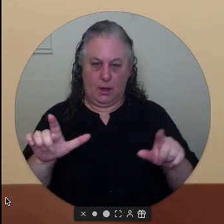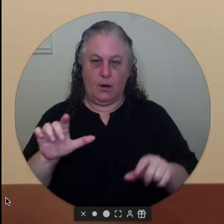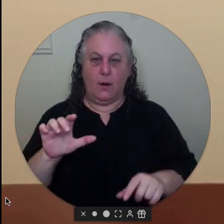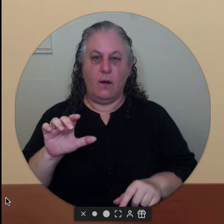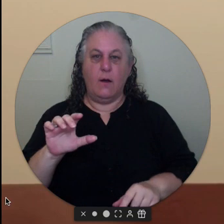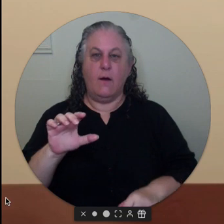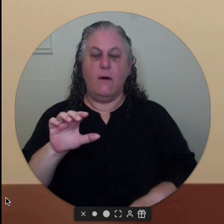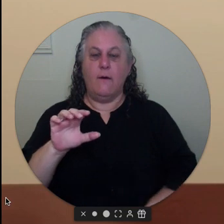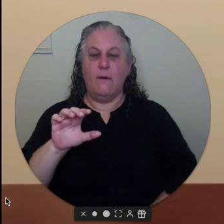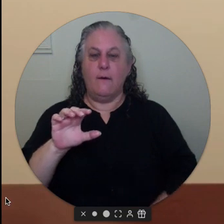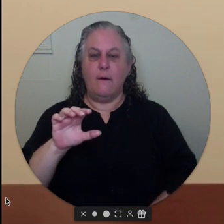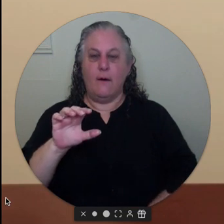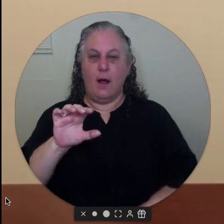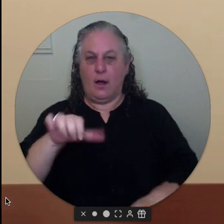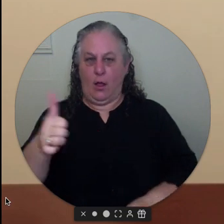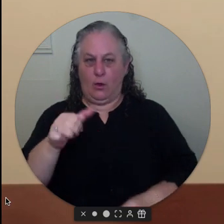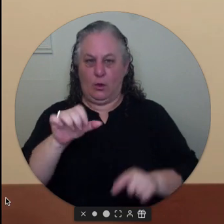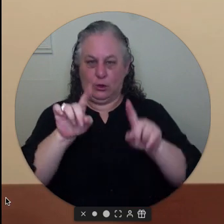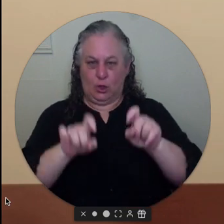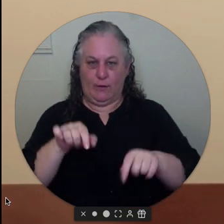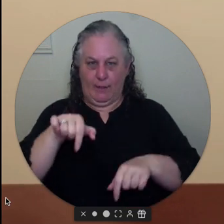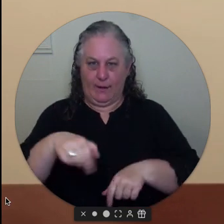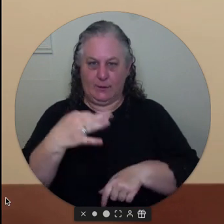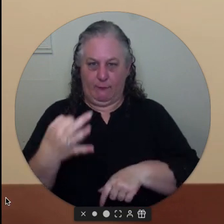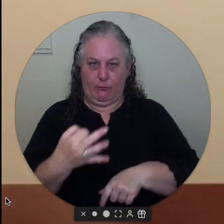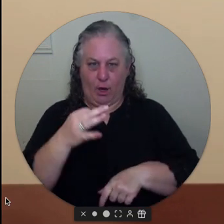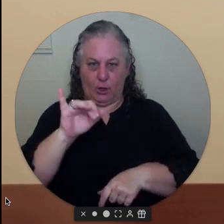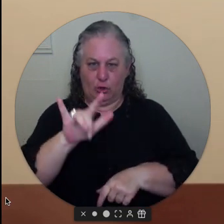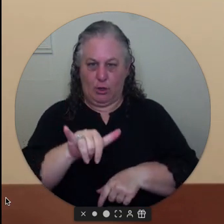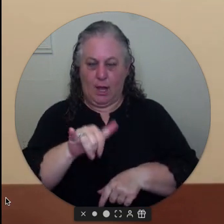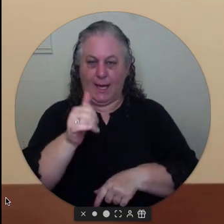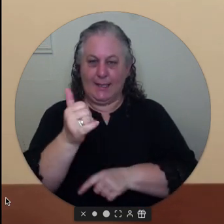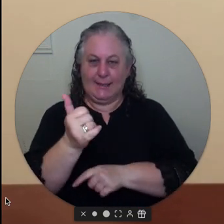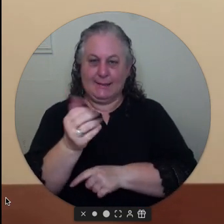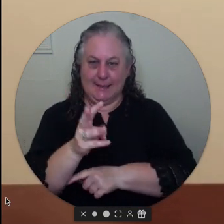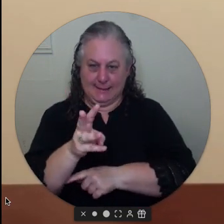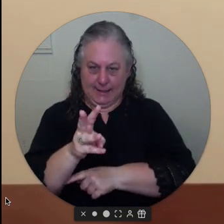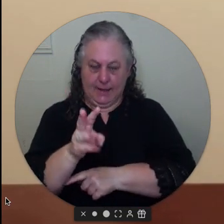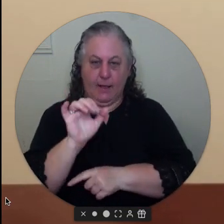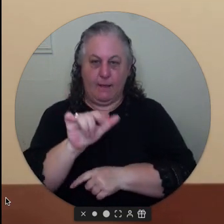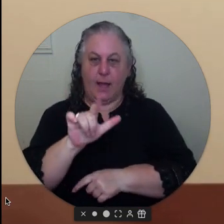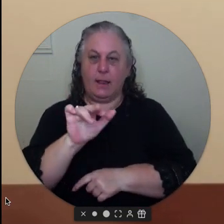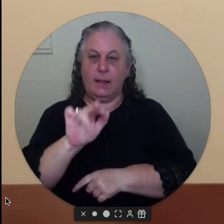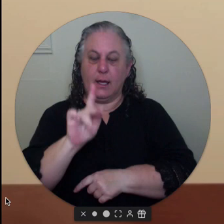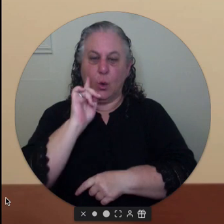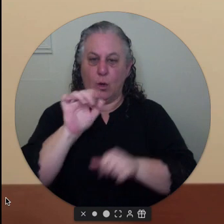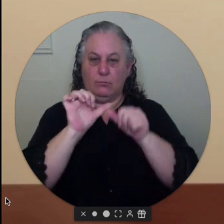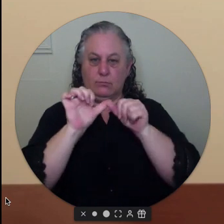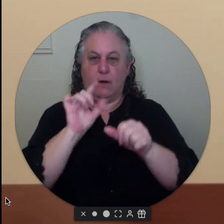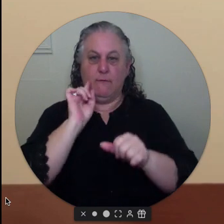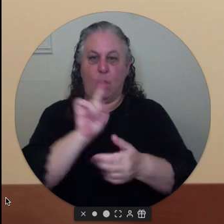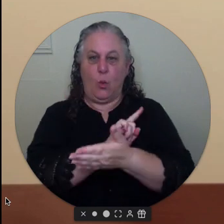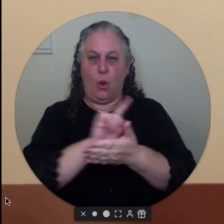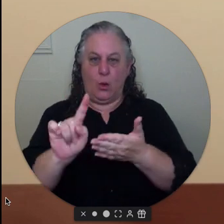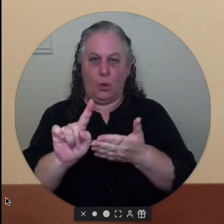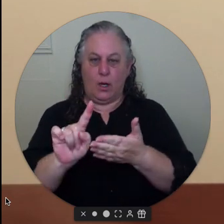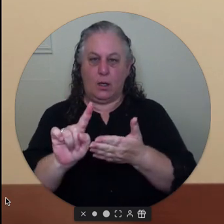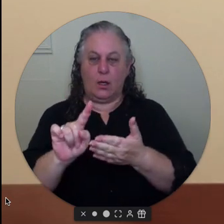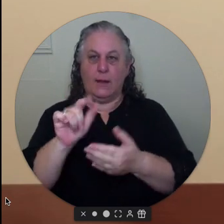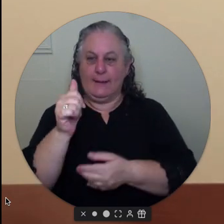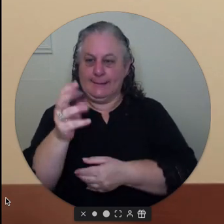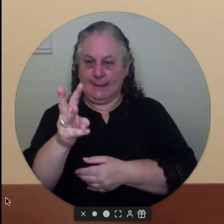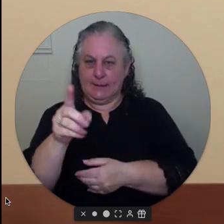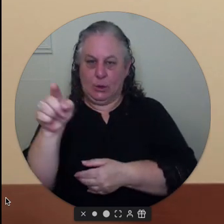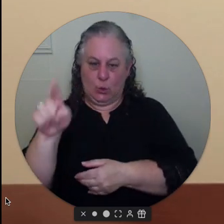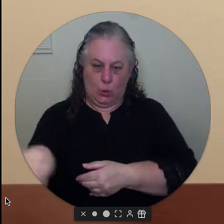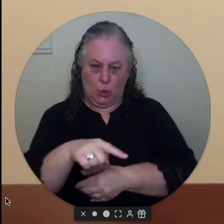survey this Friday, July 16th, and that link will be active for 1 week until Friday, July the